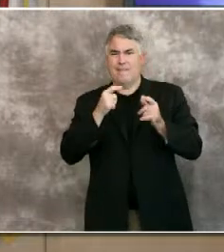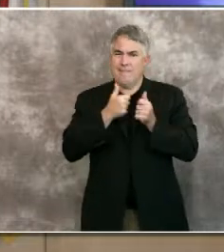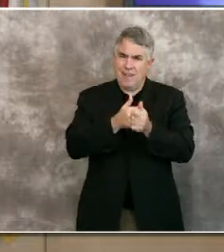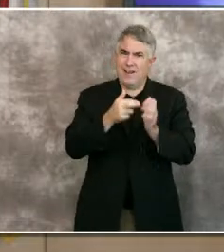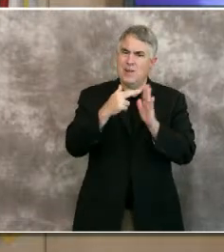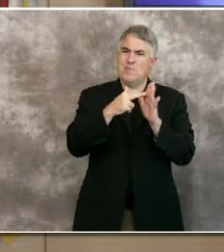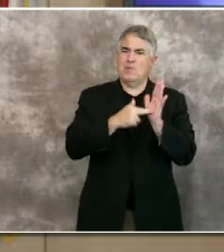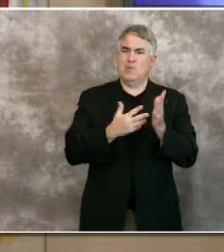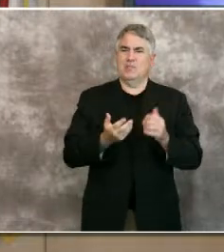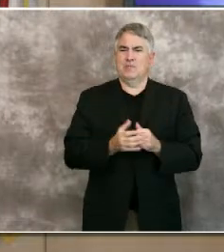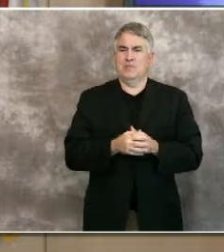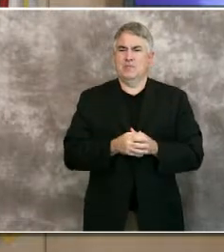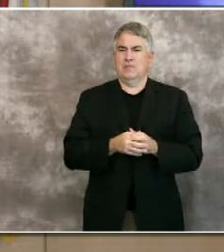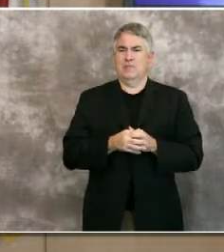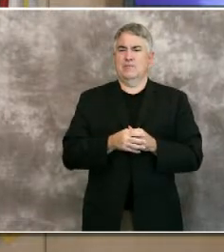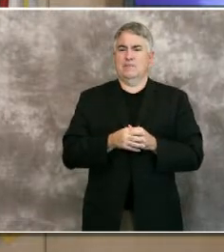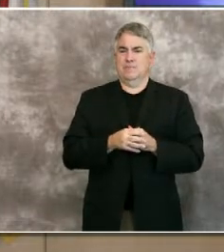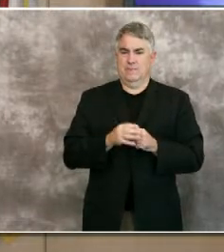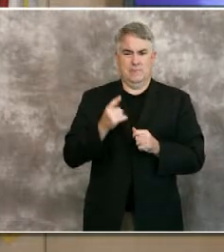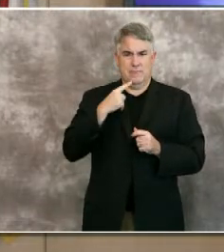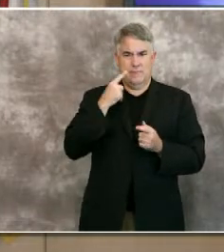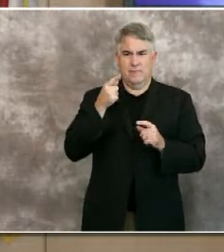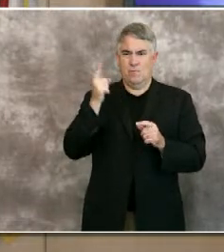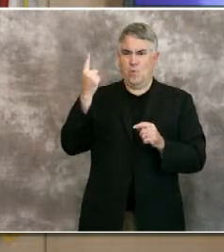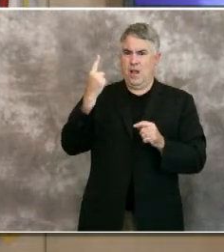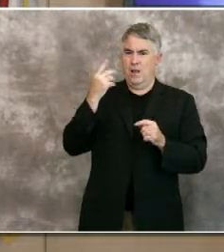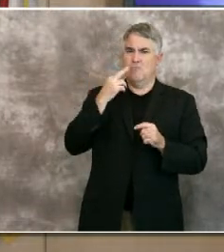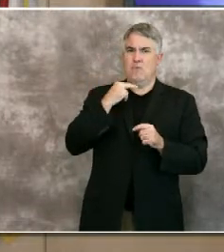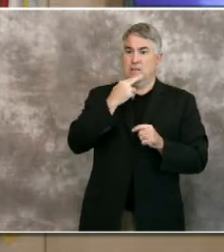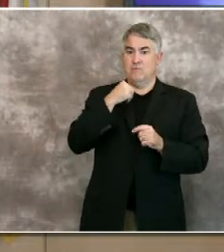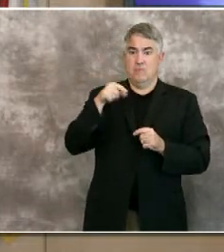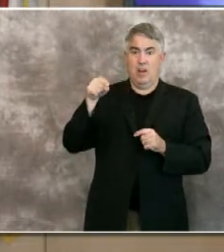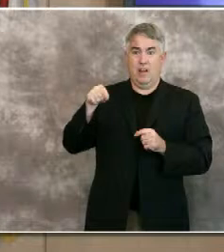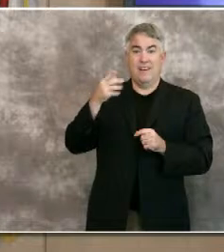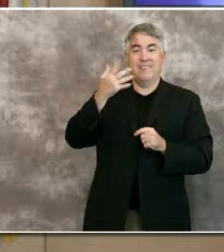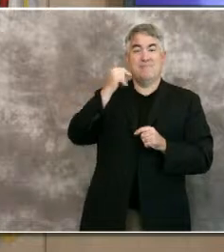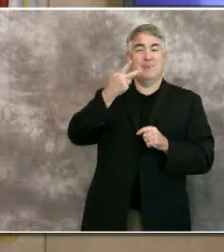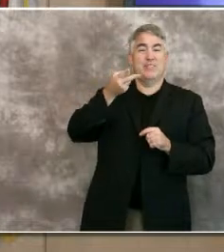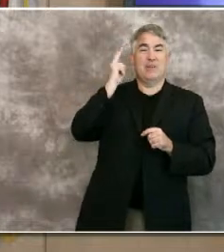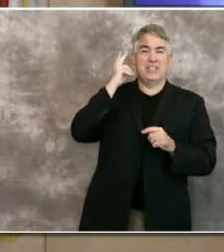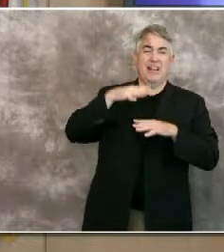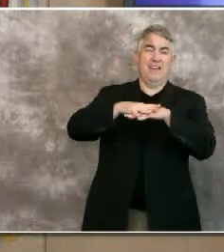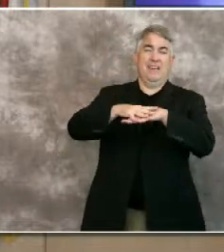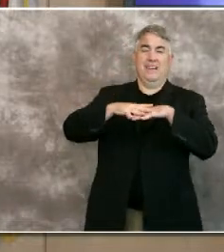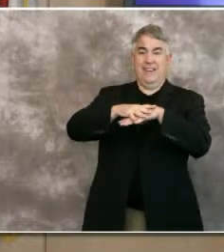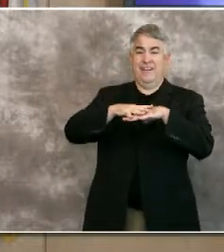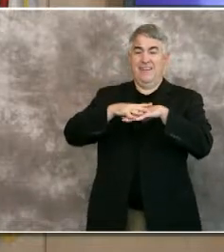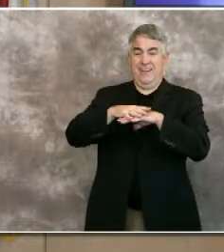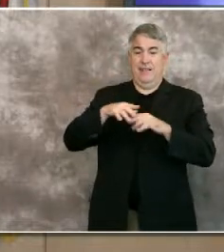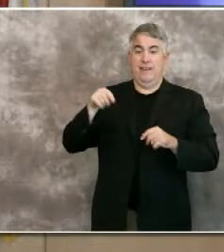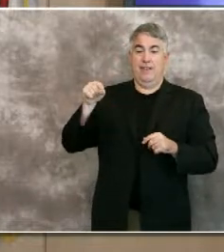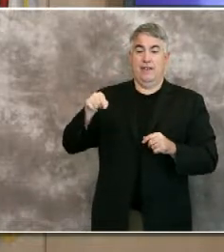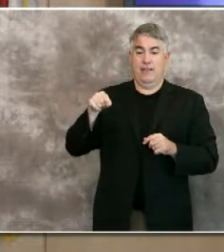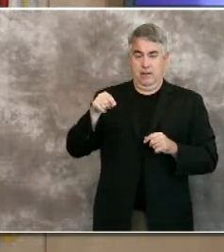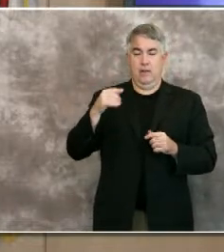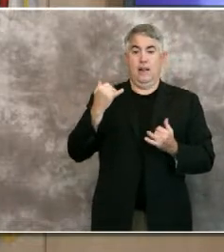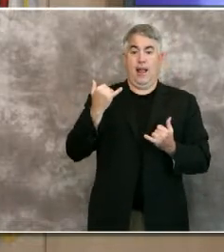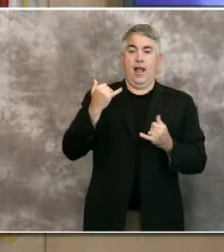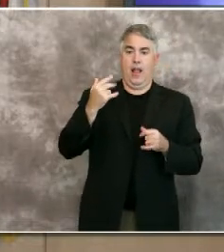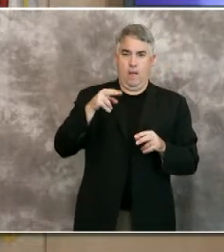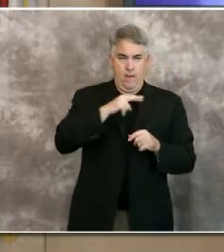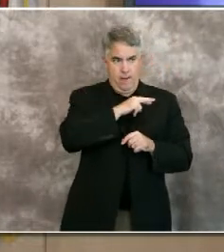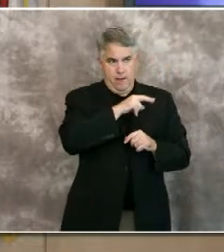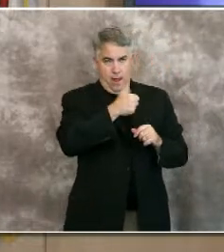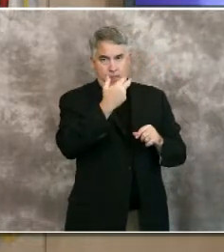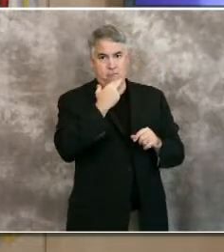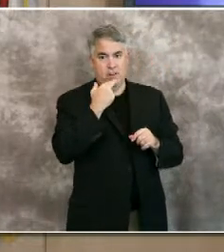order related to a specific restaurant, and we will be looking and monitoring to see if there are other isolated instances where there's clear